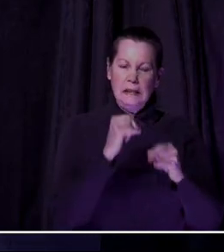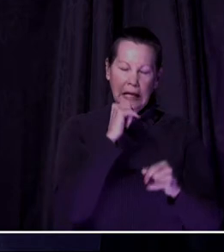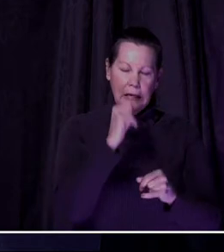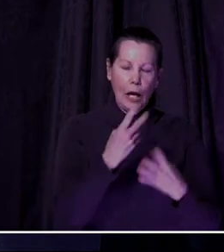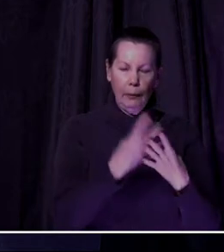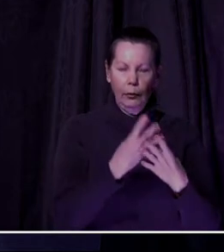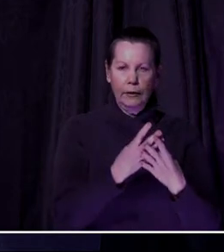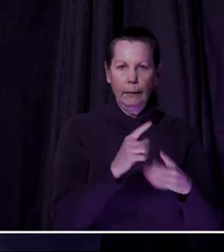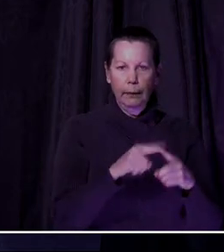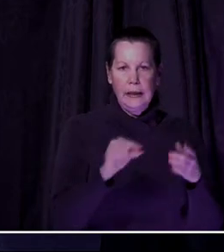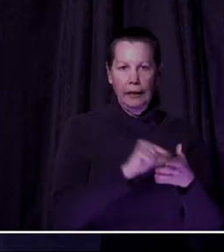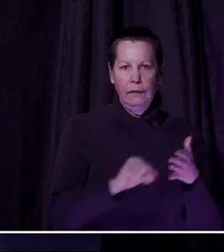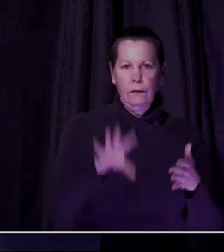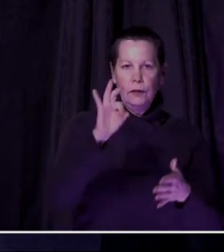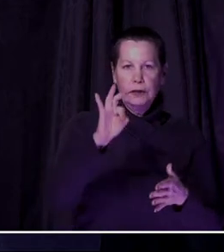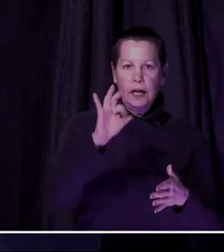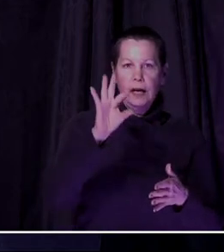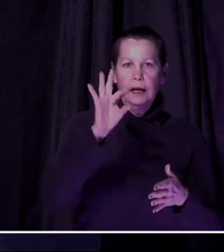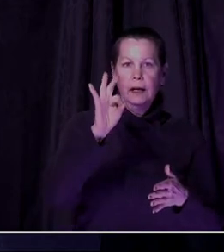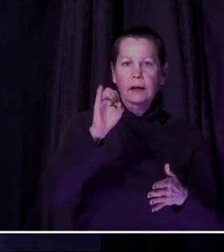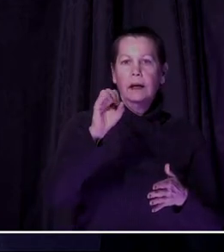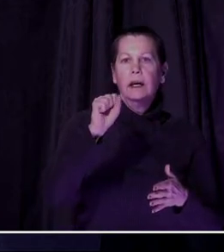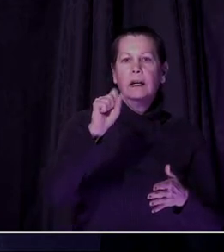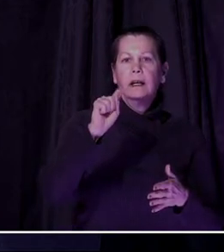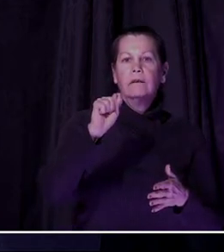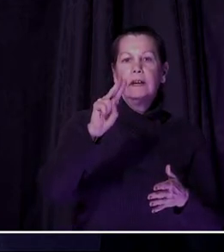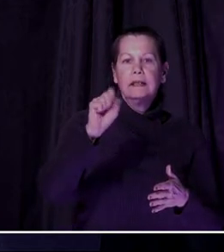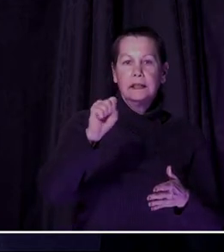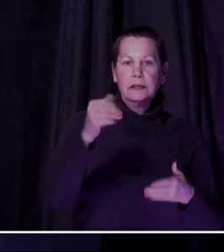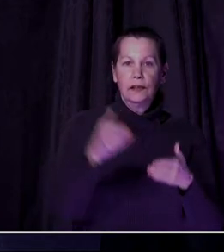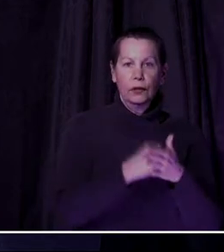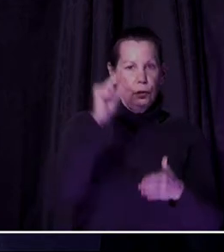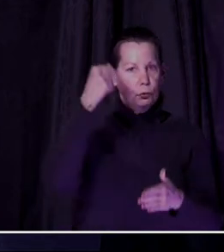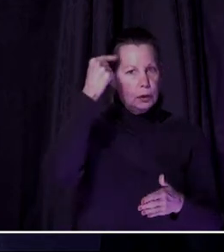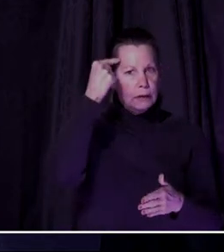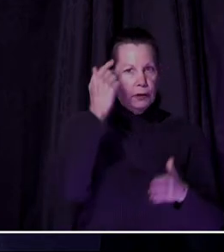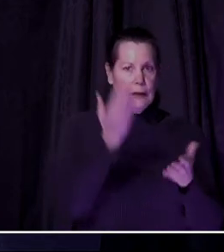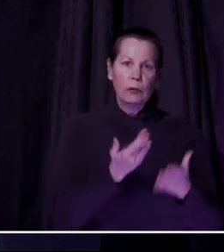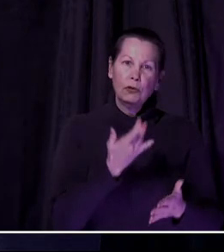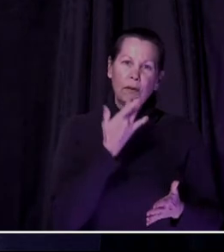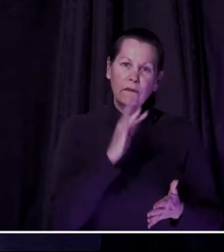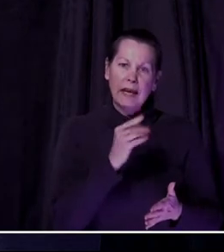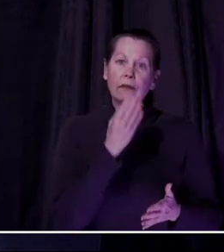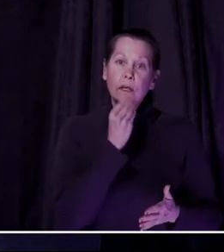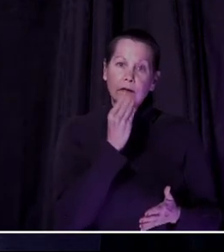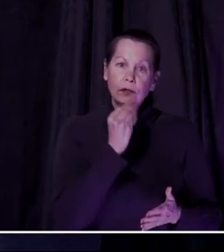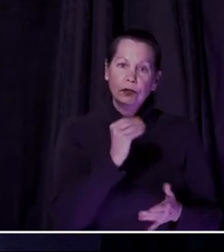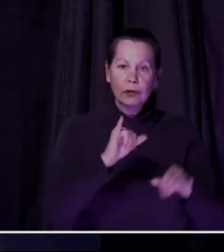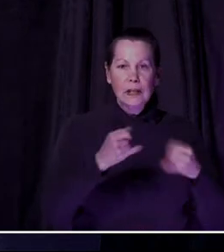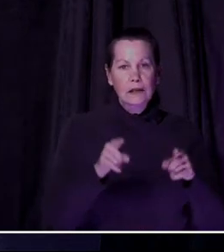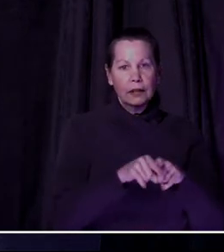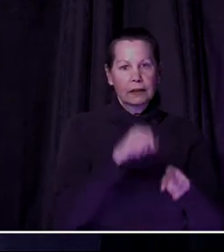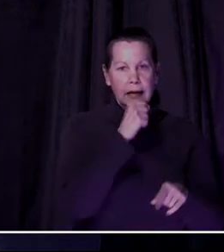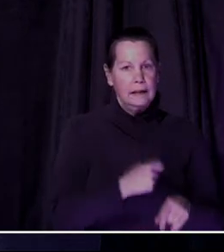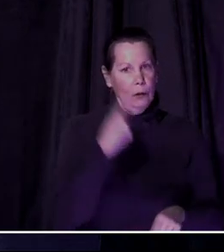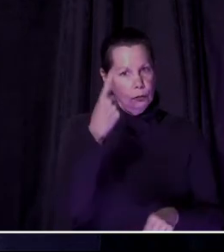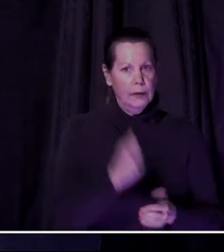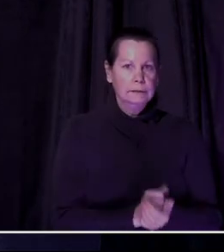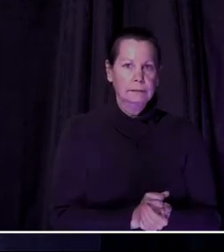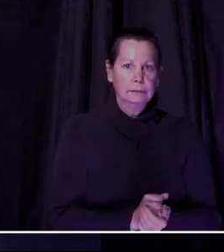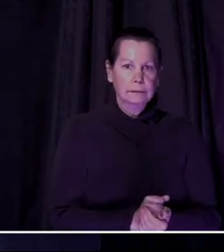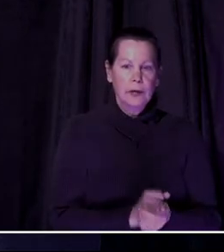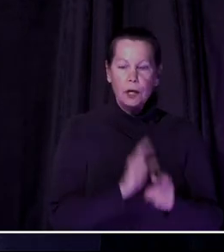9, but Festus, this new governor, he wanting to do a Jew a favor, just like the old one, Felix,